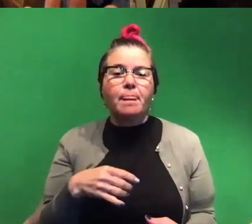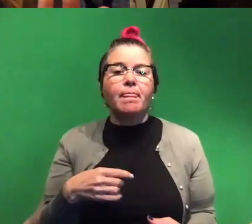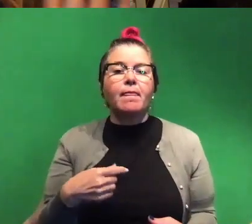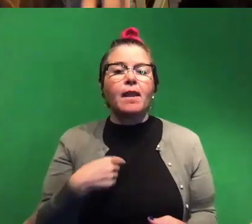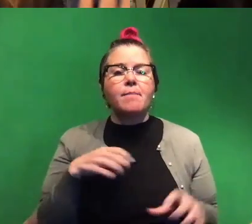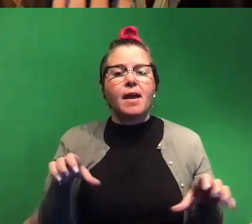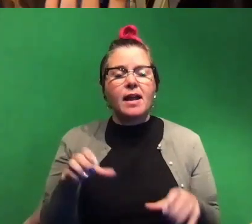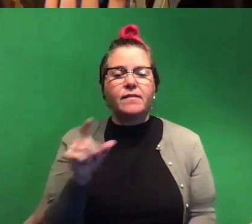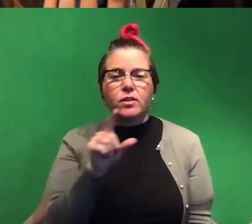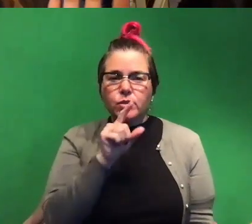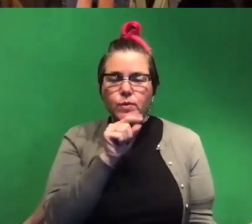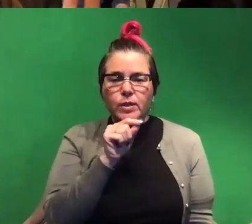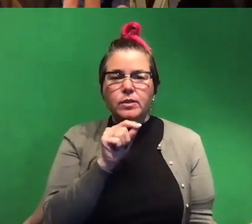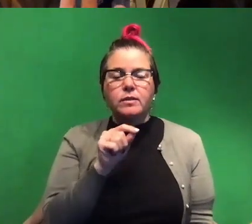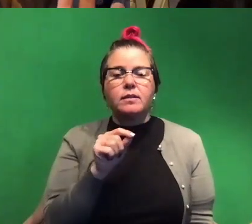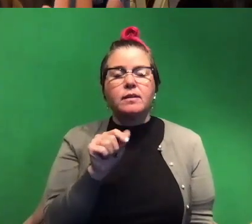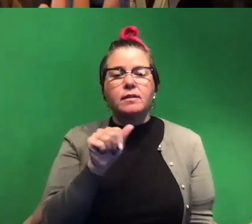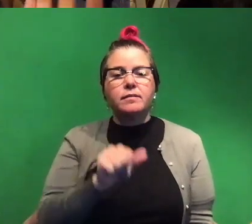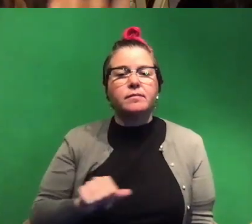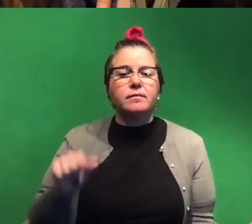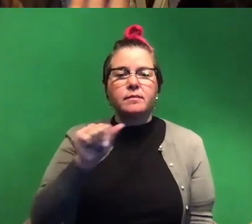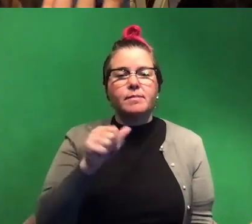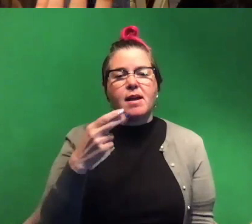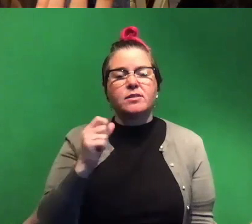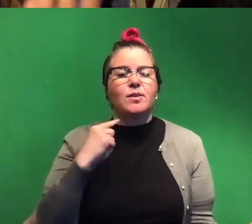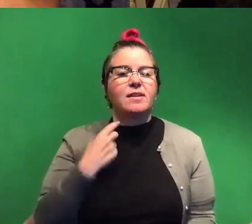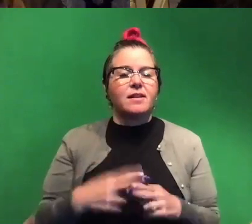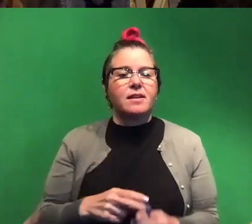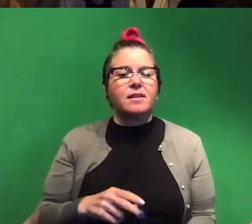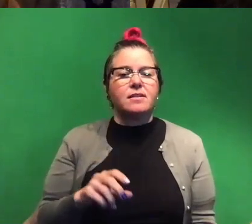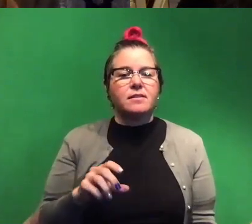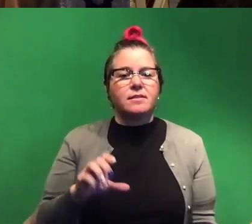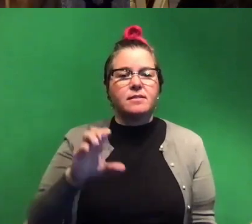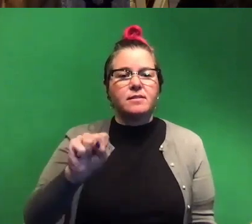on Twitter. My handle was my high school nickname, so it's Syndam,